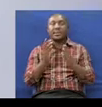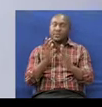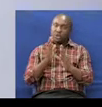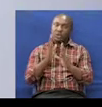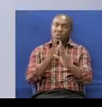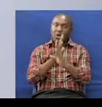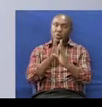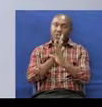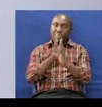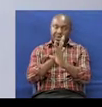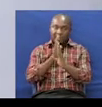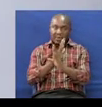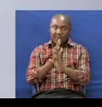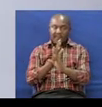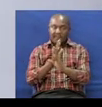is the condition